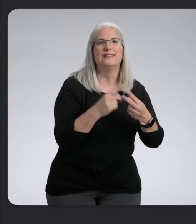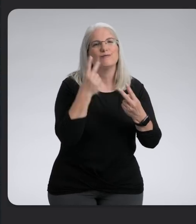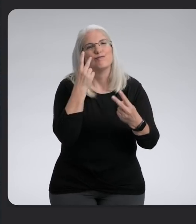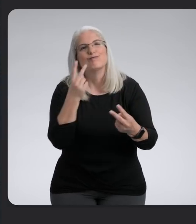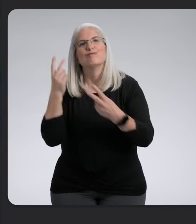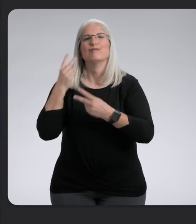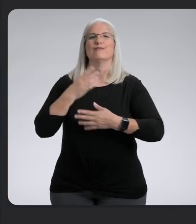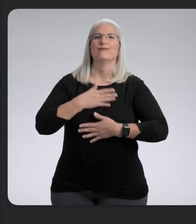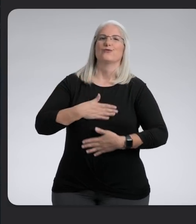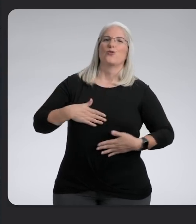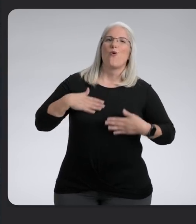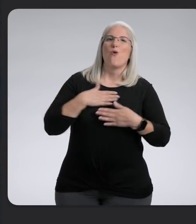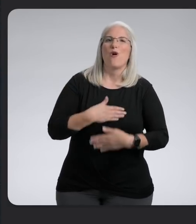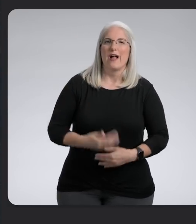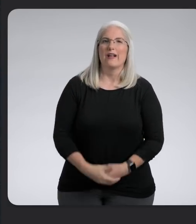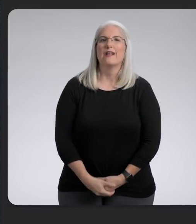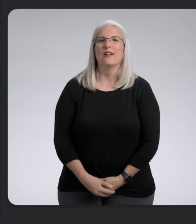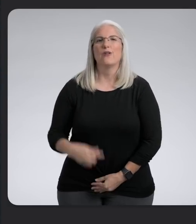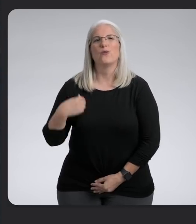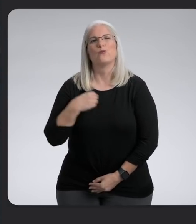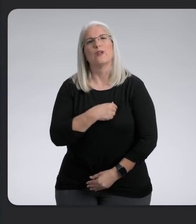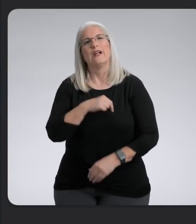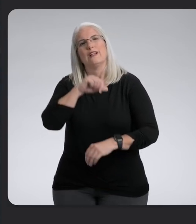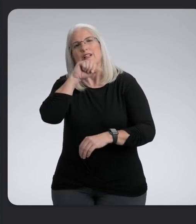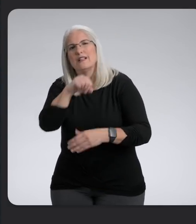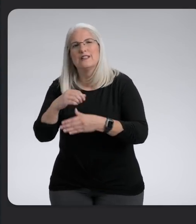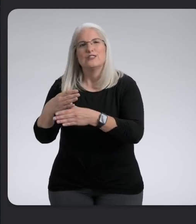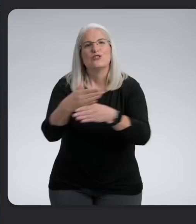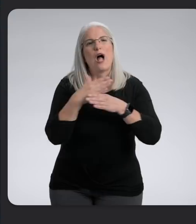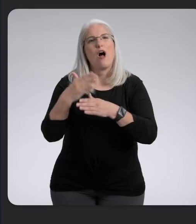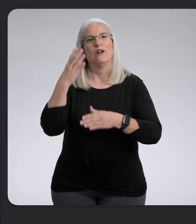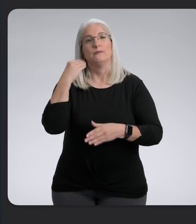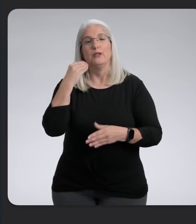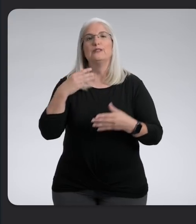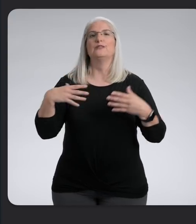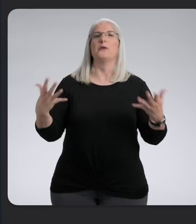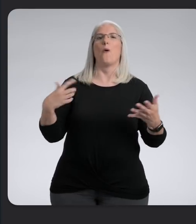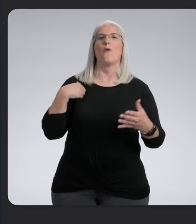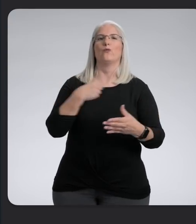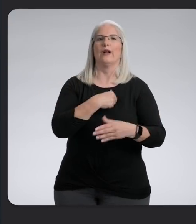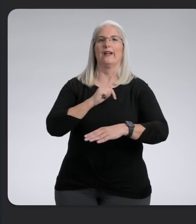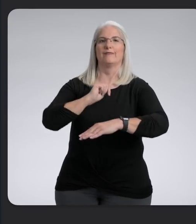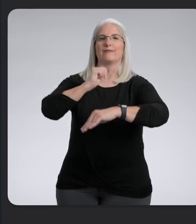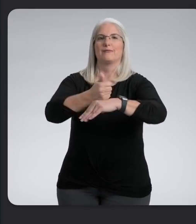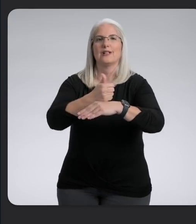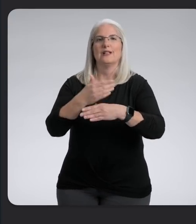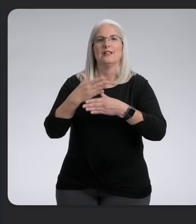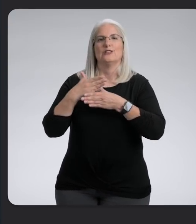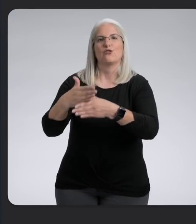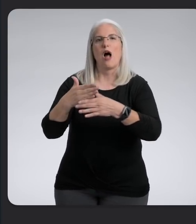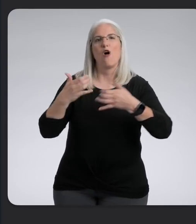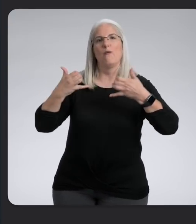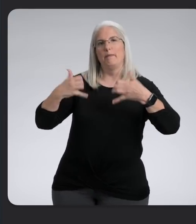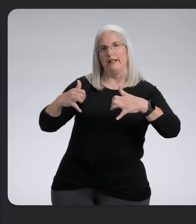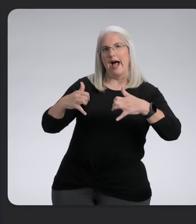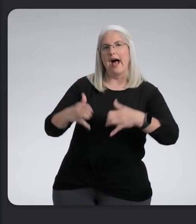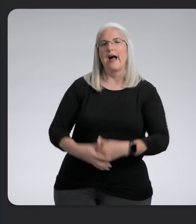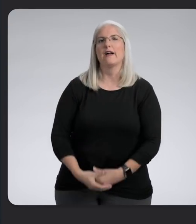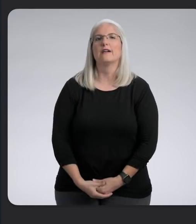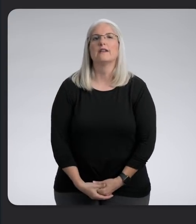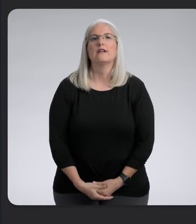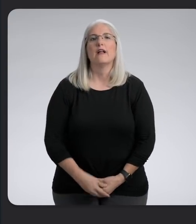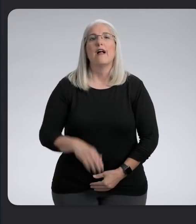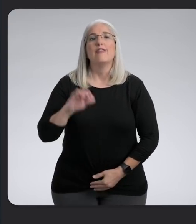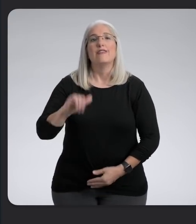love enjoying shared experiences, and so we built SharePlay. SharePlay is a powerful new set of features for